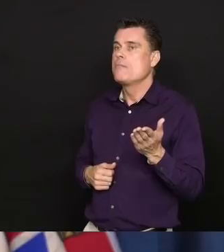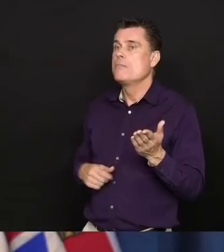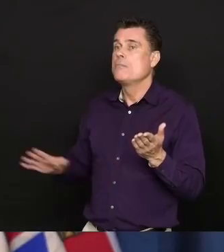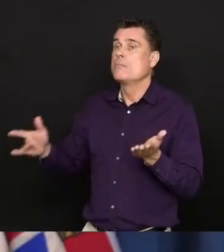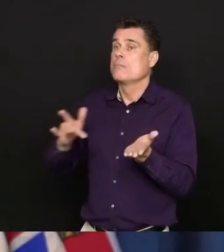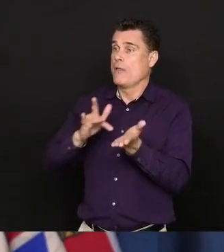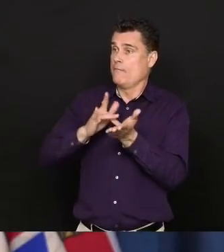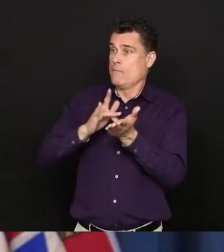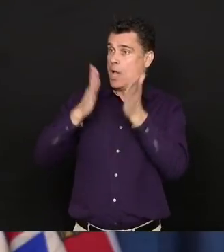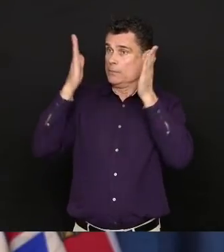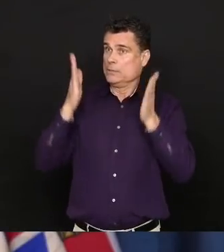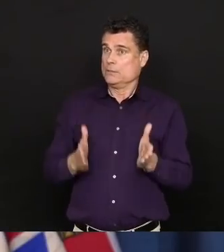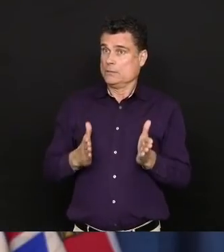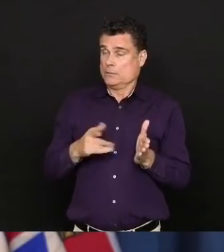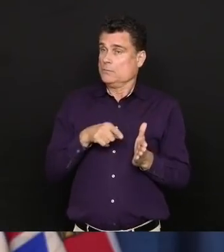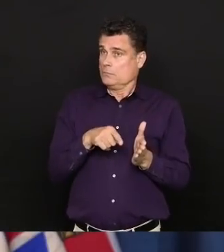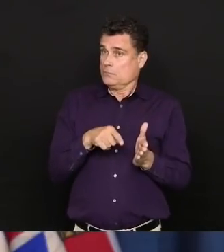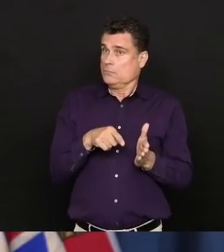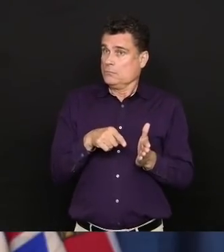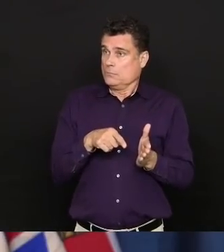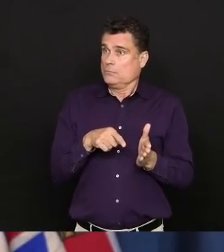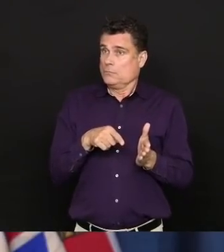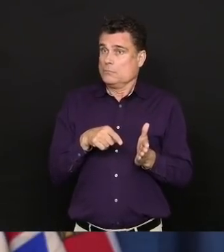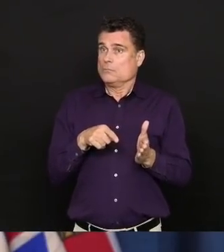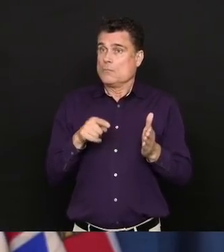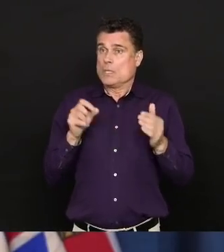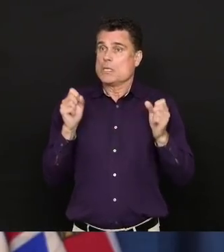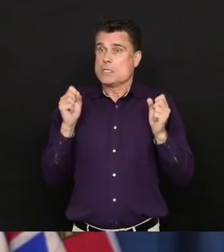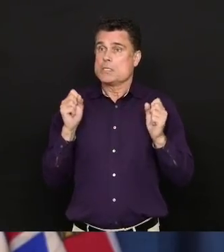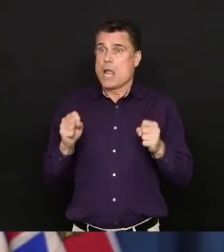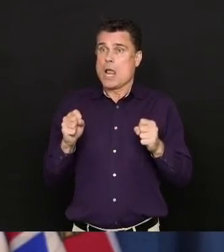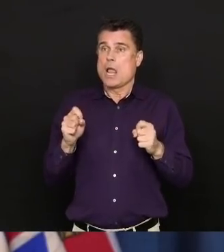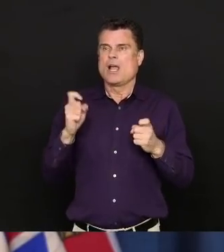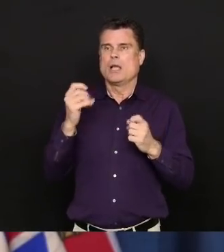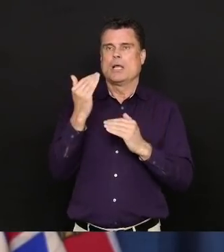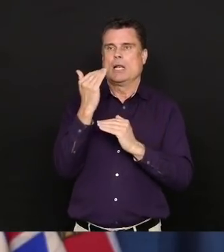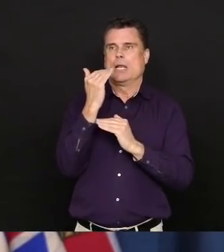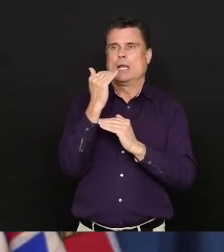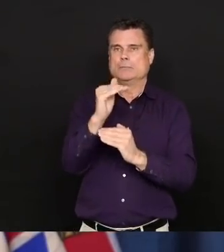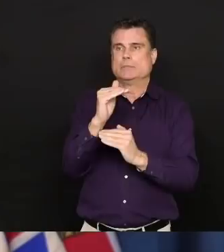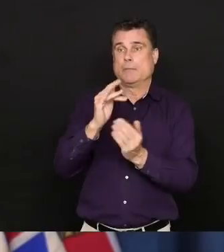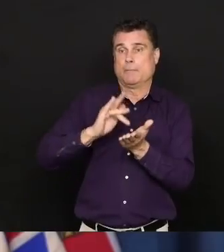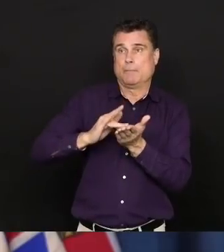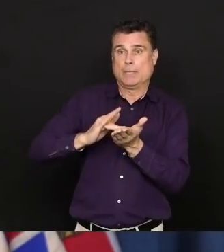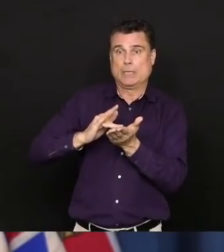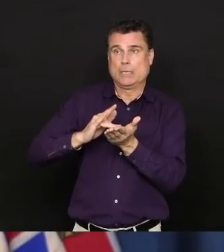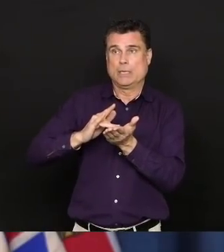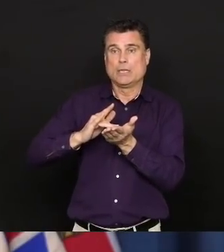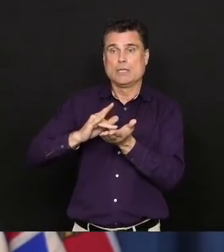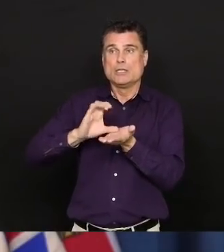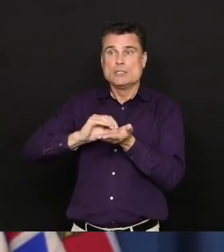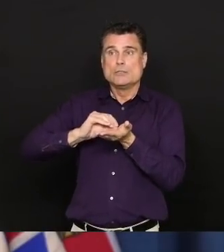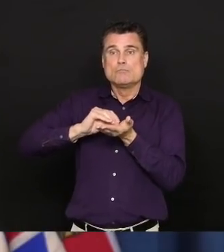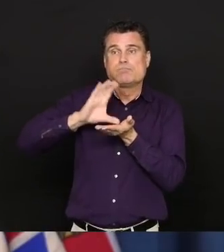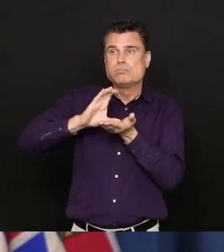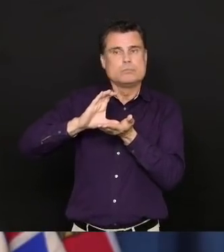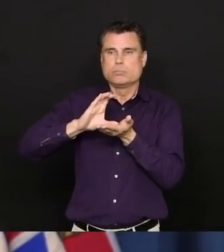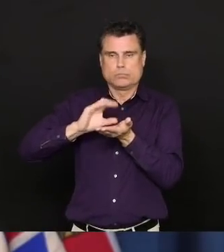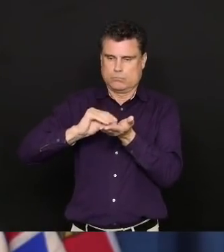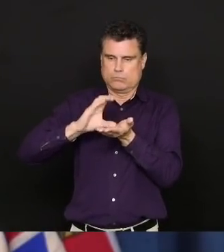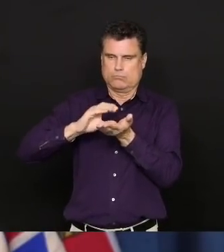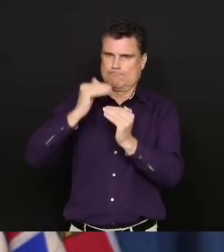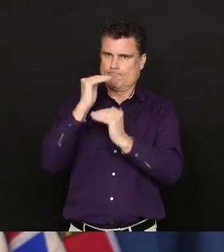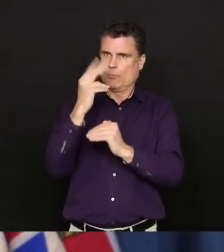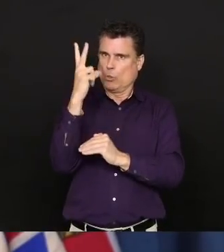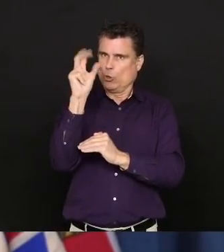who regularly maybe pay a one dispensing fee for a 90-day prescription. Now having to pay obviously three times. So this